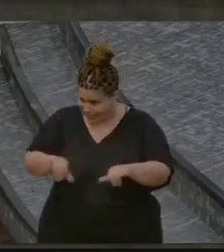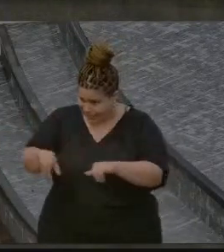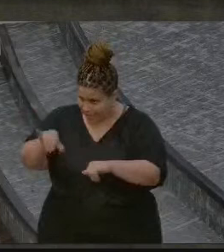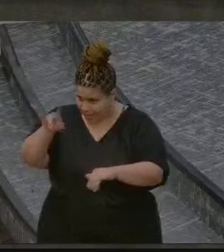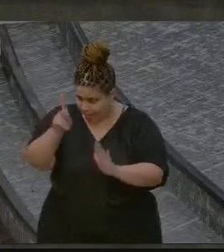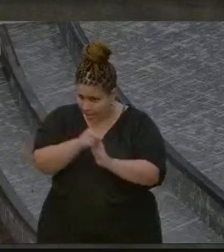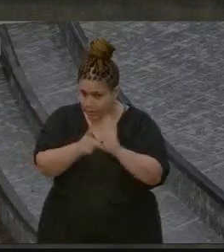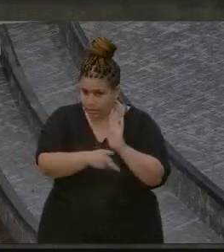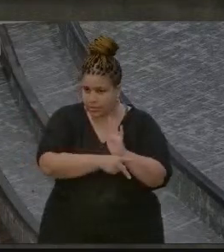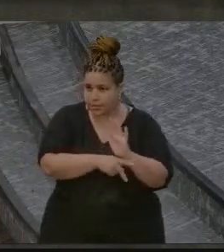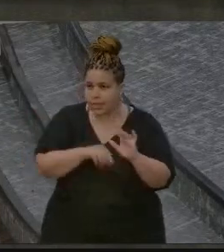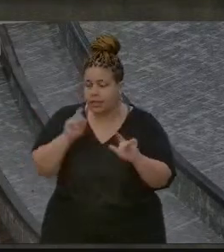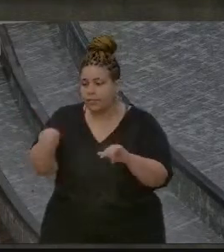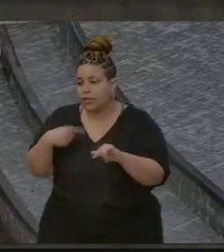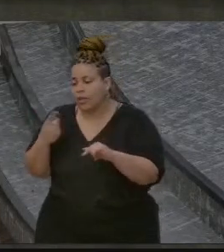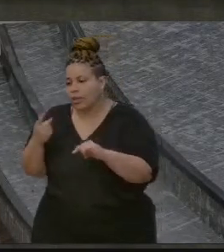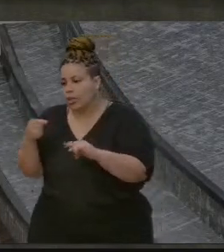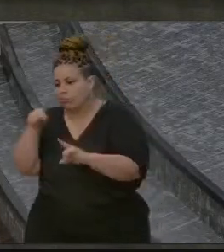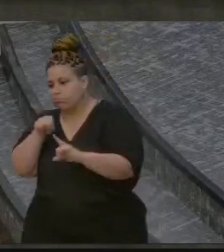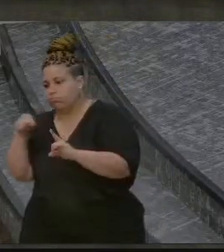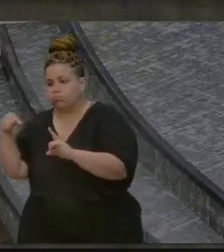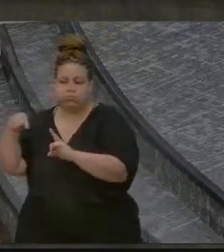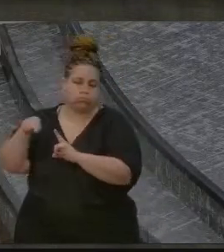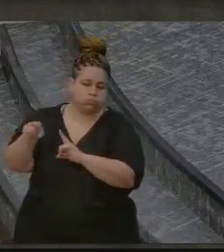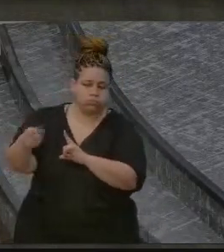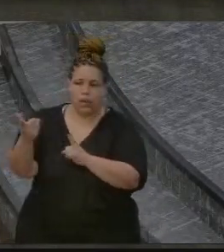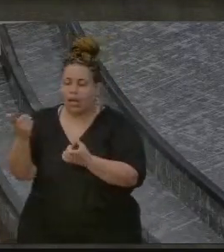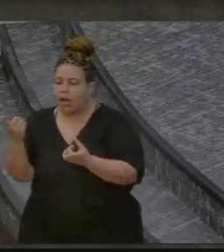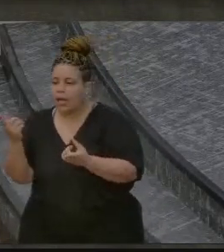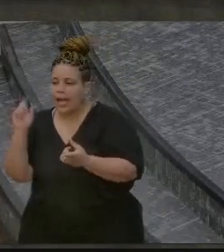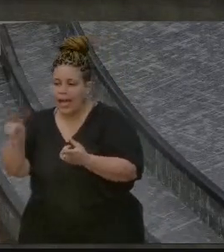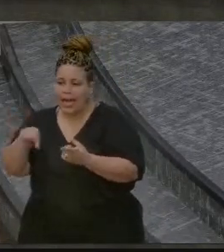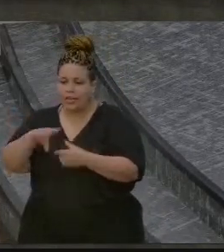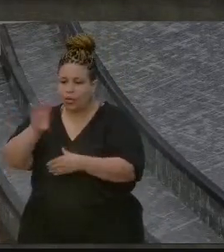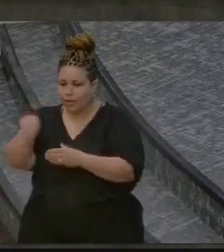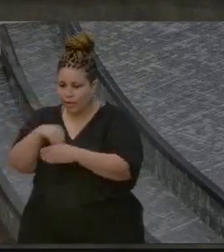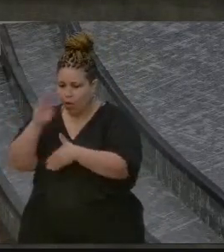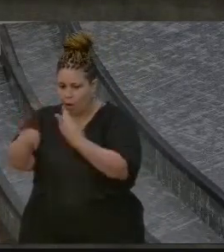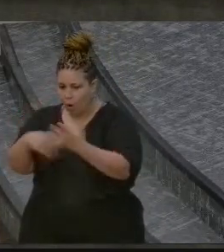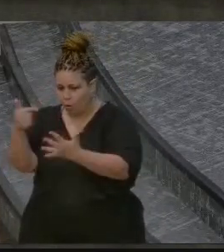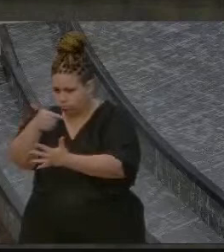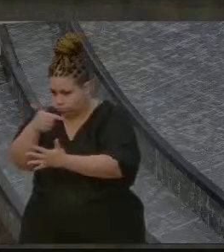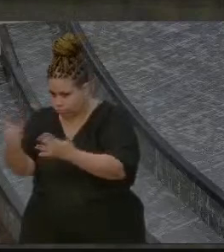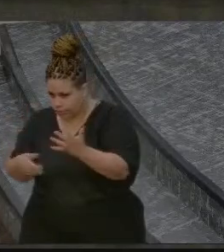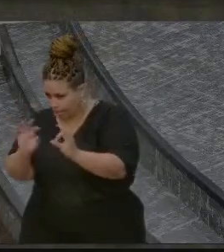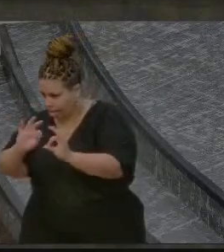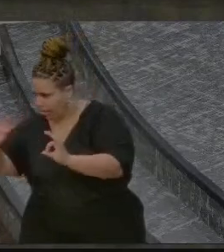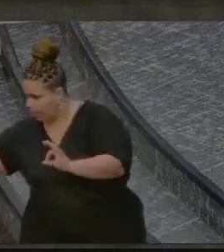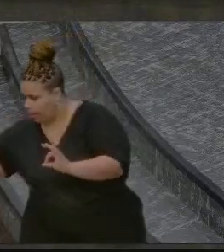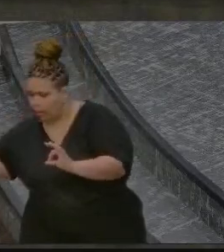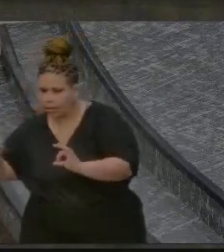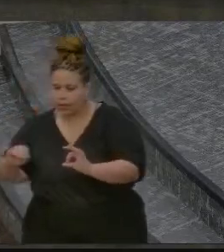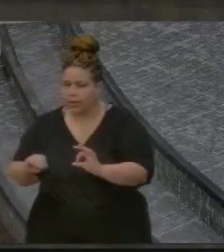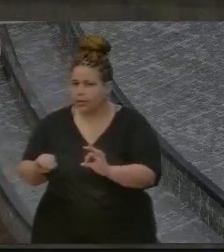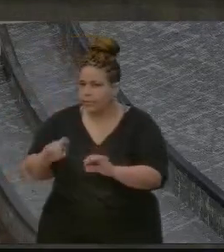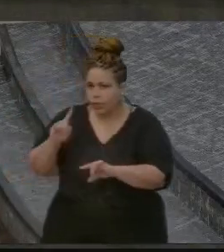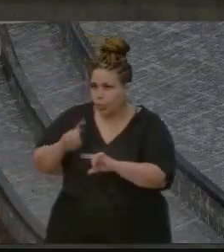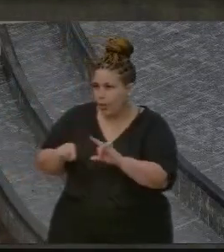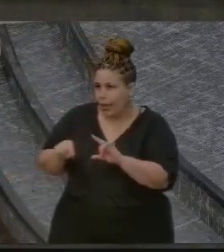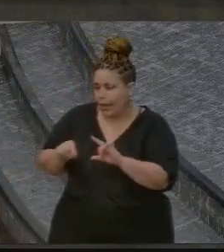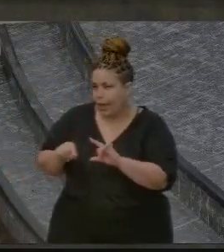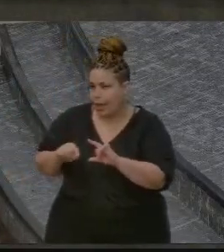essentially. If you deviated, it would still have to contain those elements, and it couldn't contain anything that